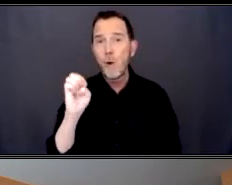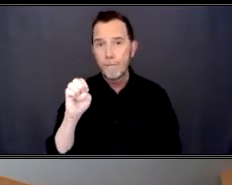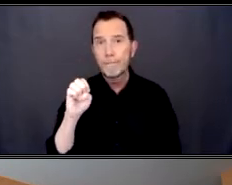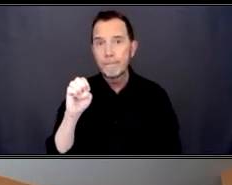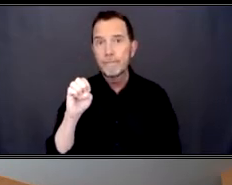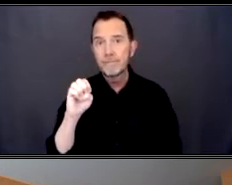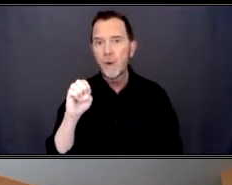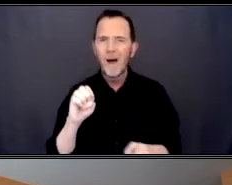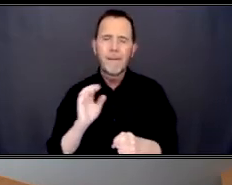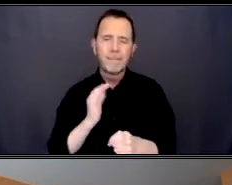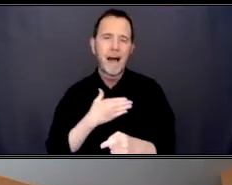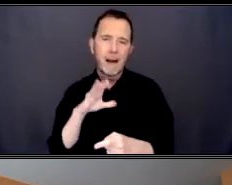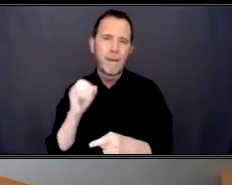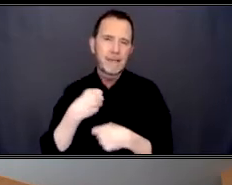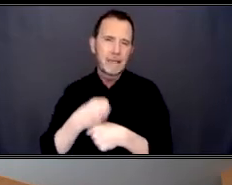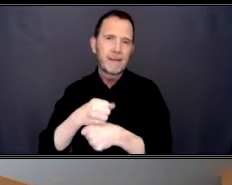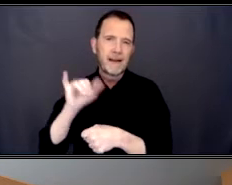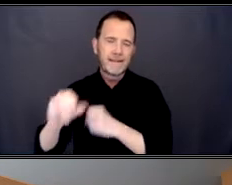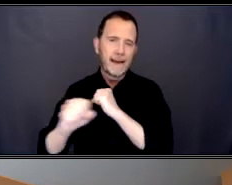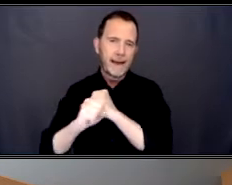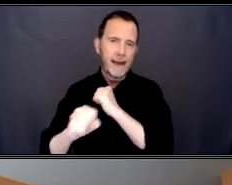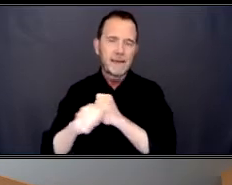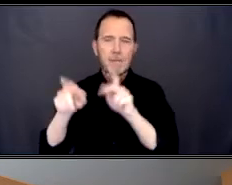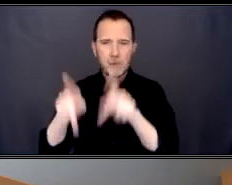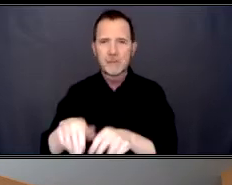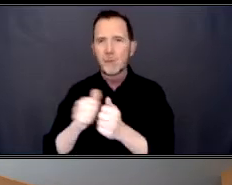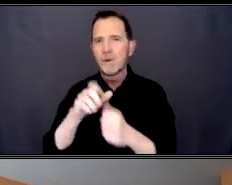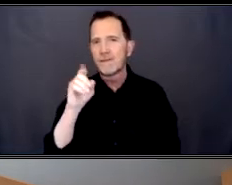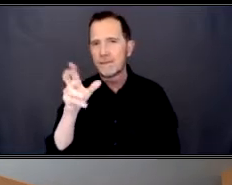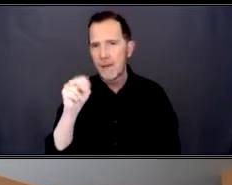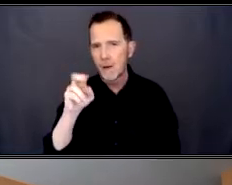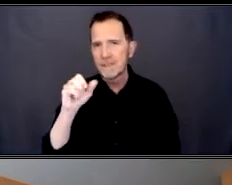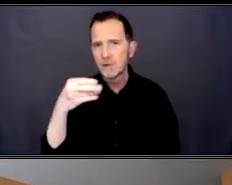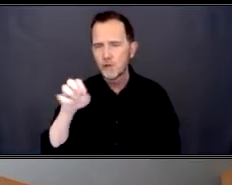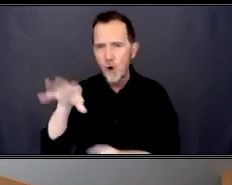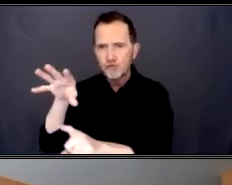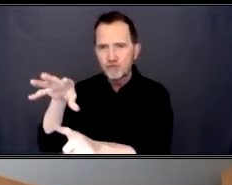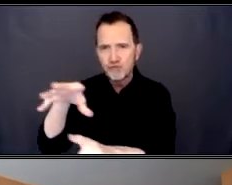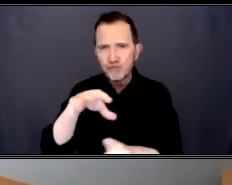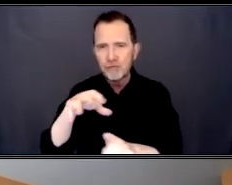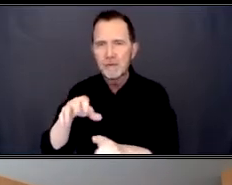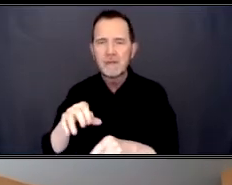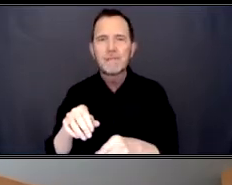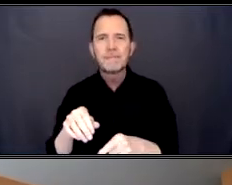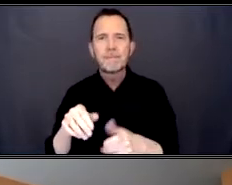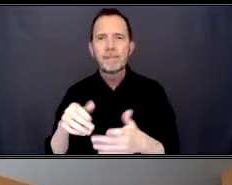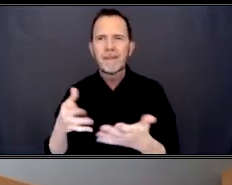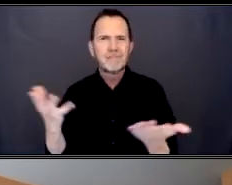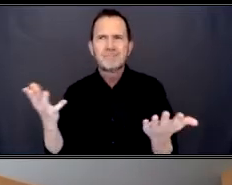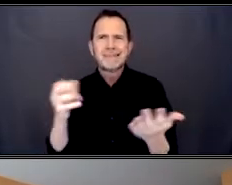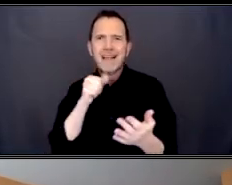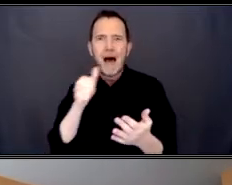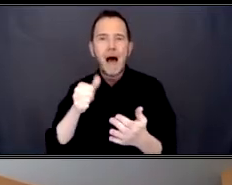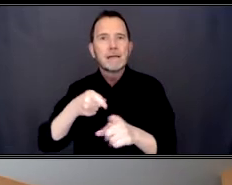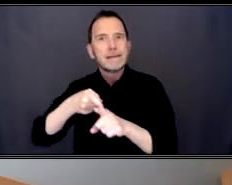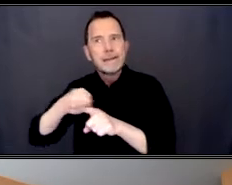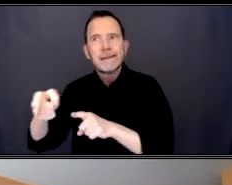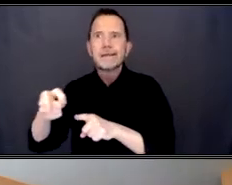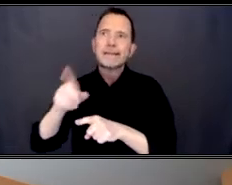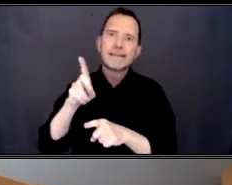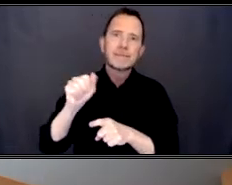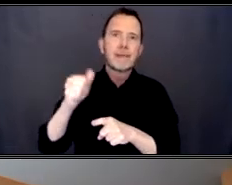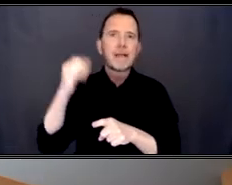we received was extraordinary, because it was making that connection, specifically, as we all know,